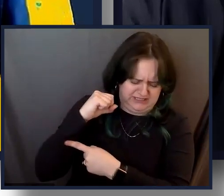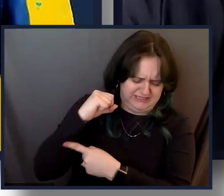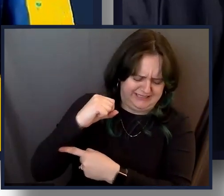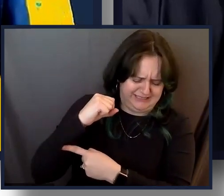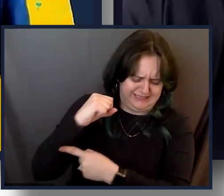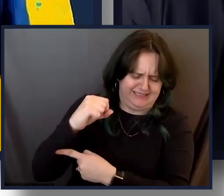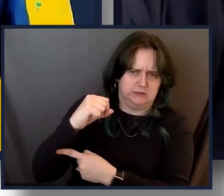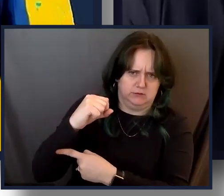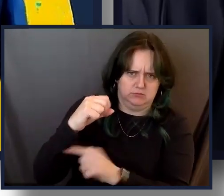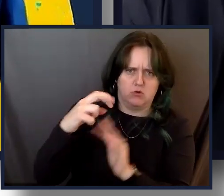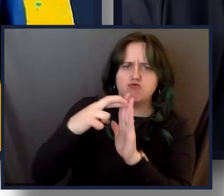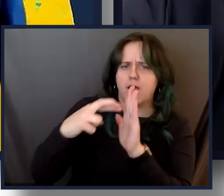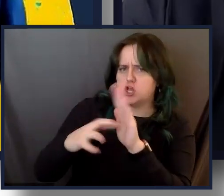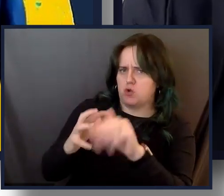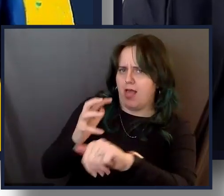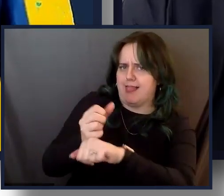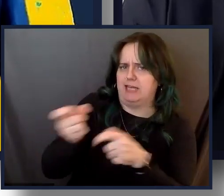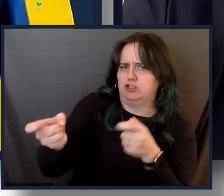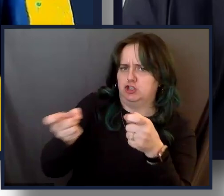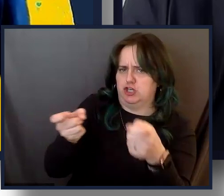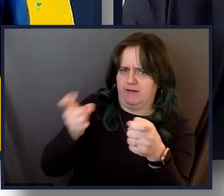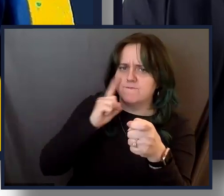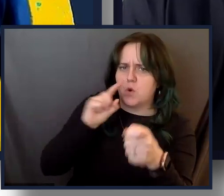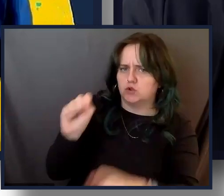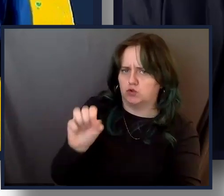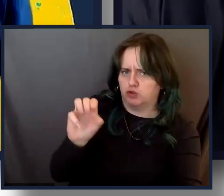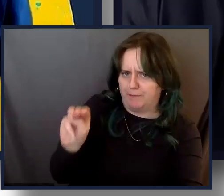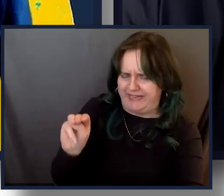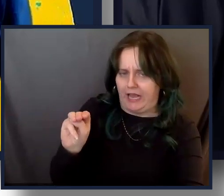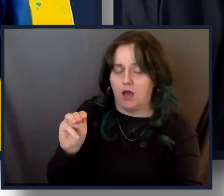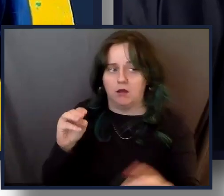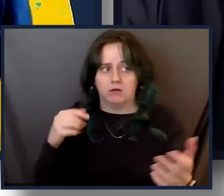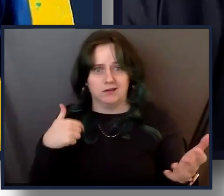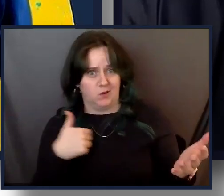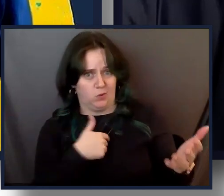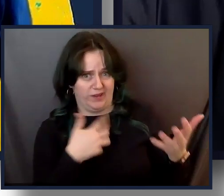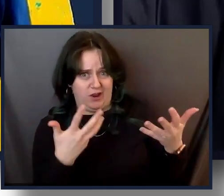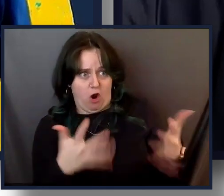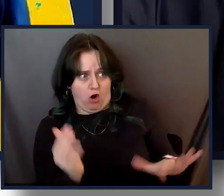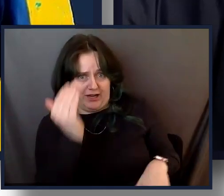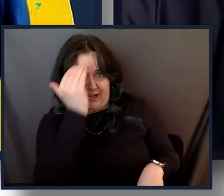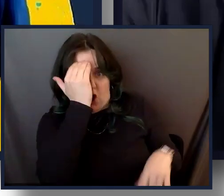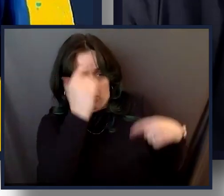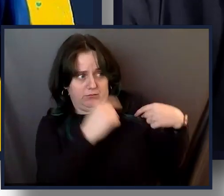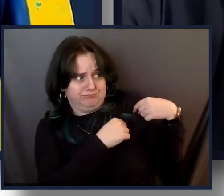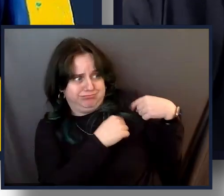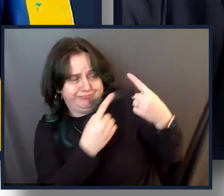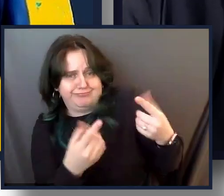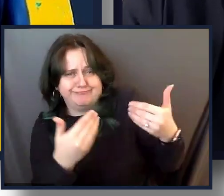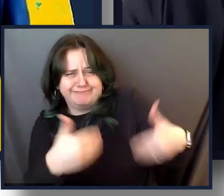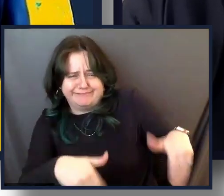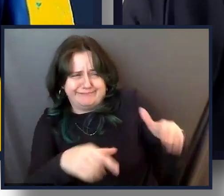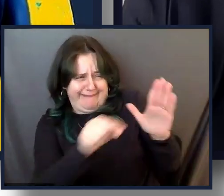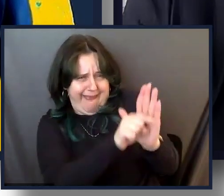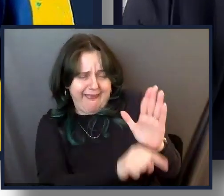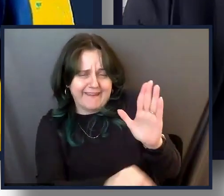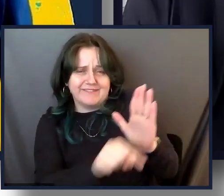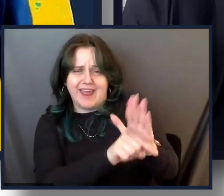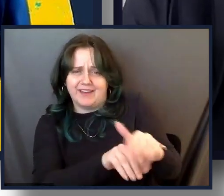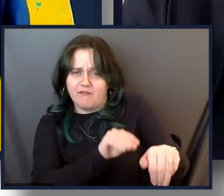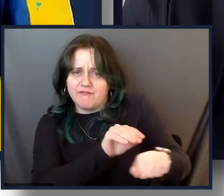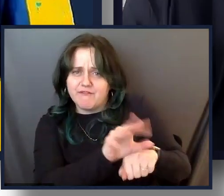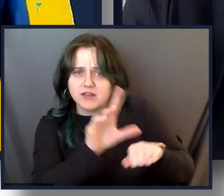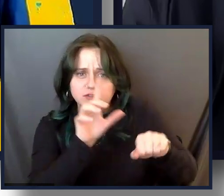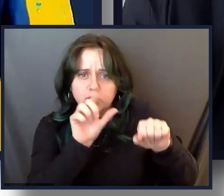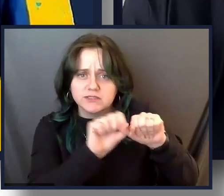media, despite the fact that we now know it has significant negative societal effects. So I think one of the